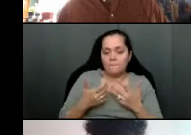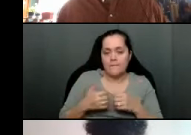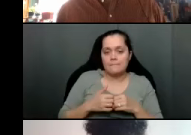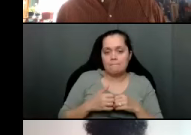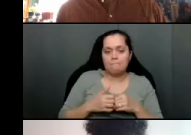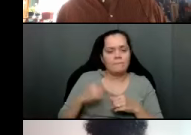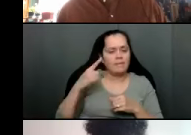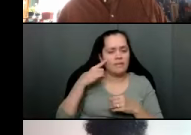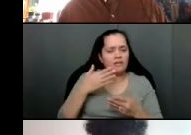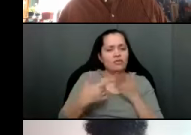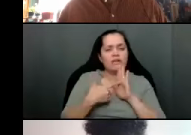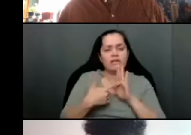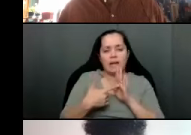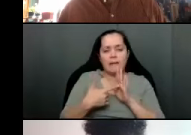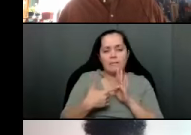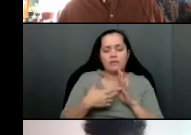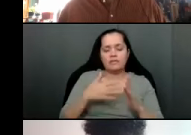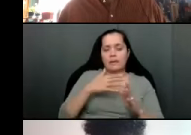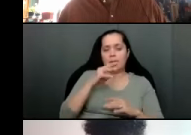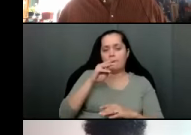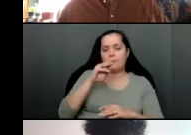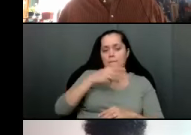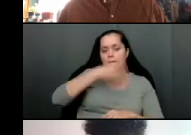I think a good example is migration.